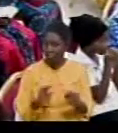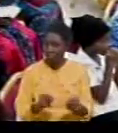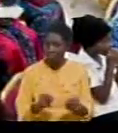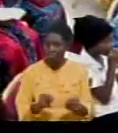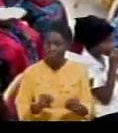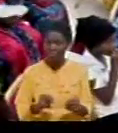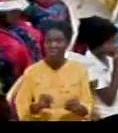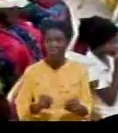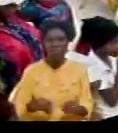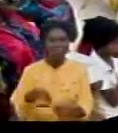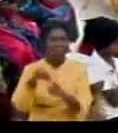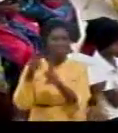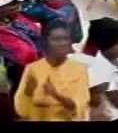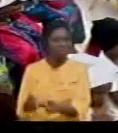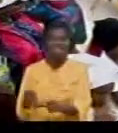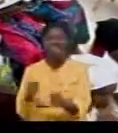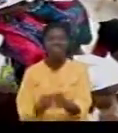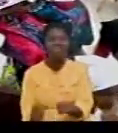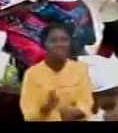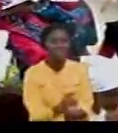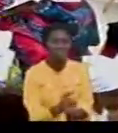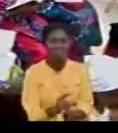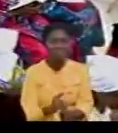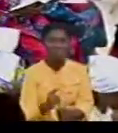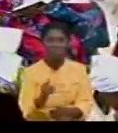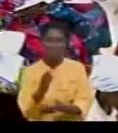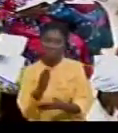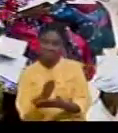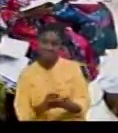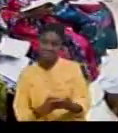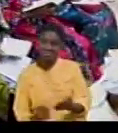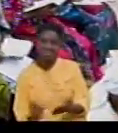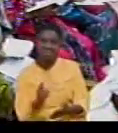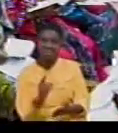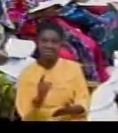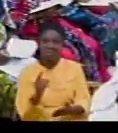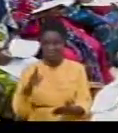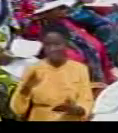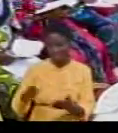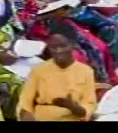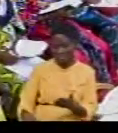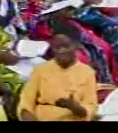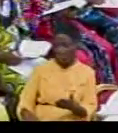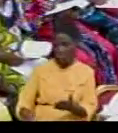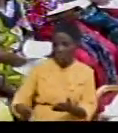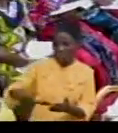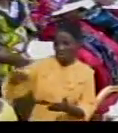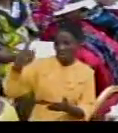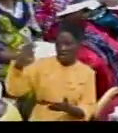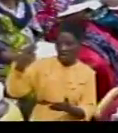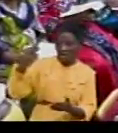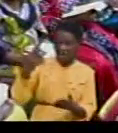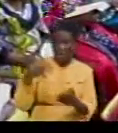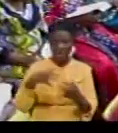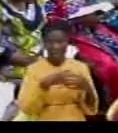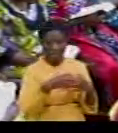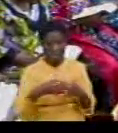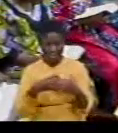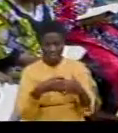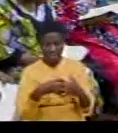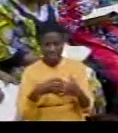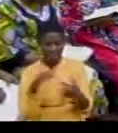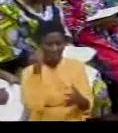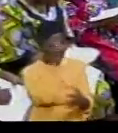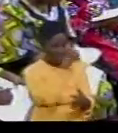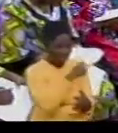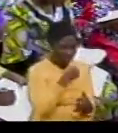everyone, somebody high, somebody low, somebody in Africa, somebody in America, somebody in Asia,